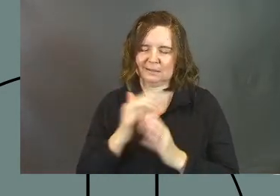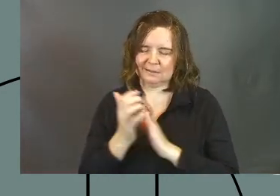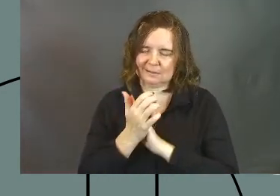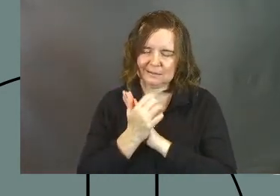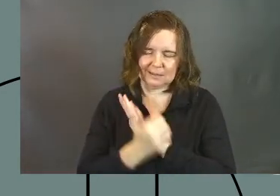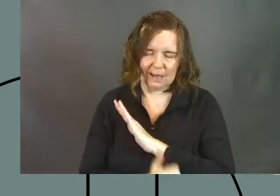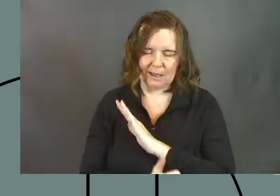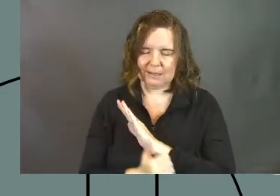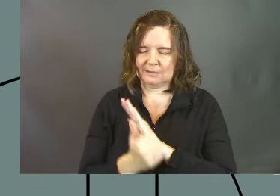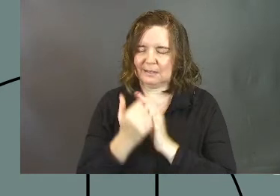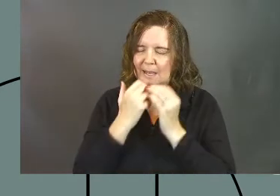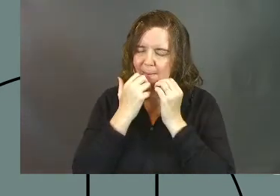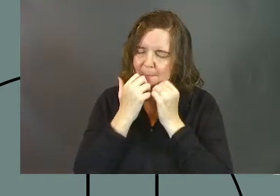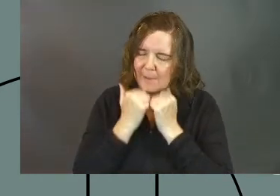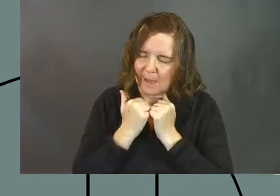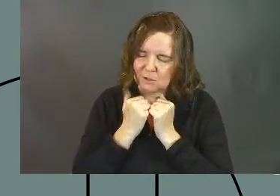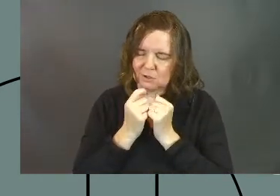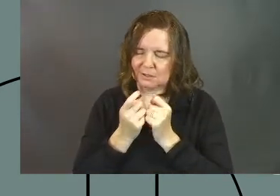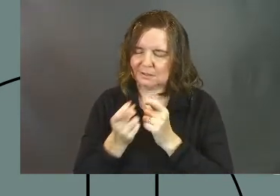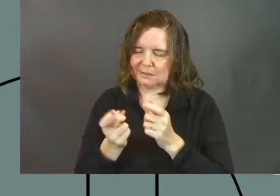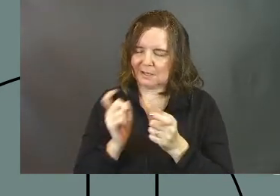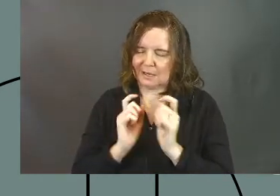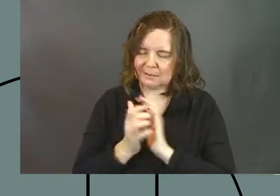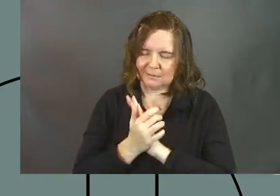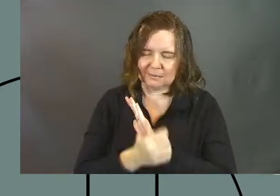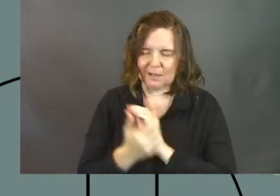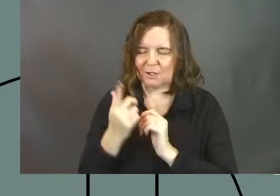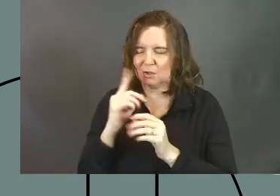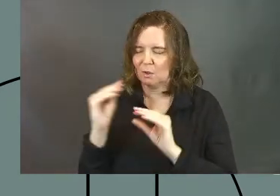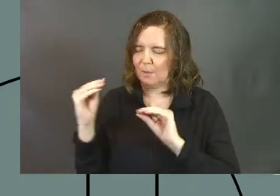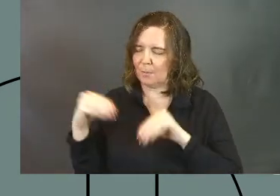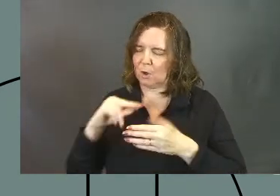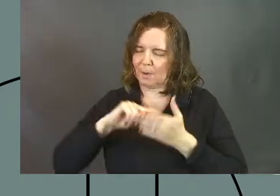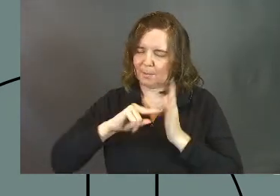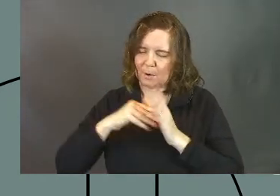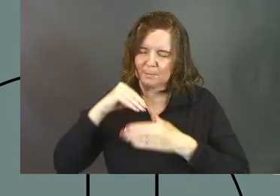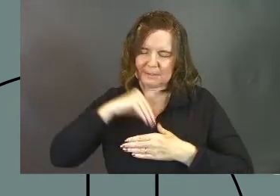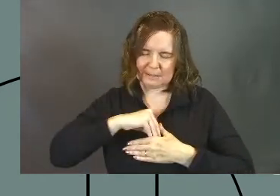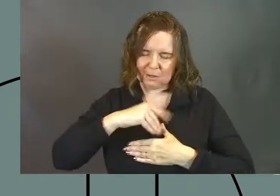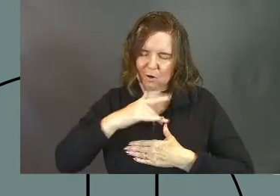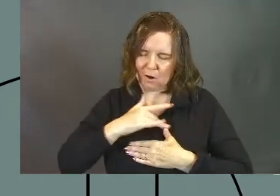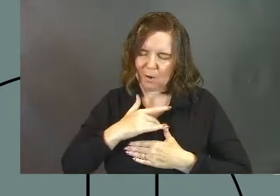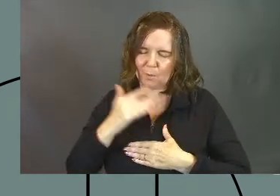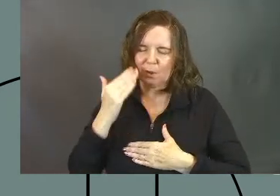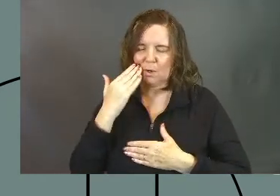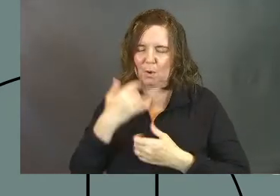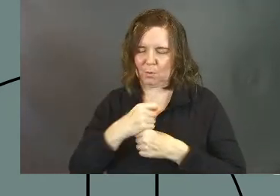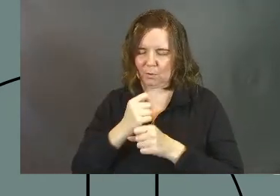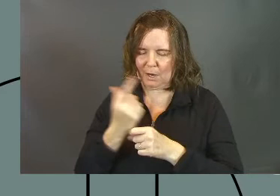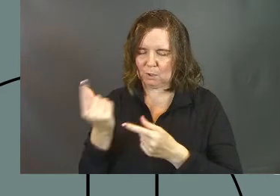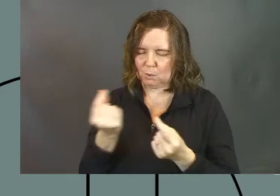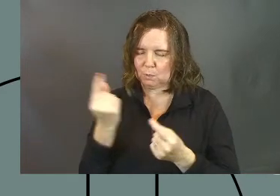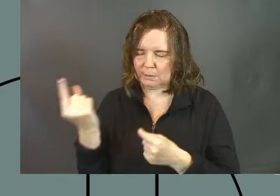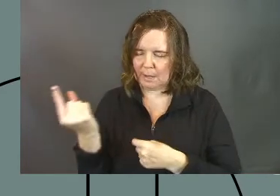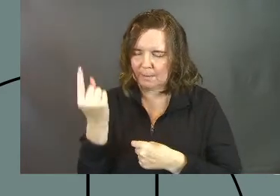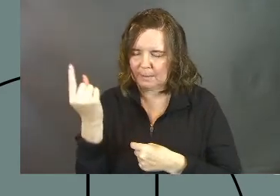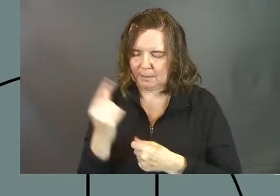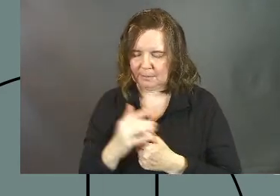talents and passions and gifts. And God, you've put purpose in our hearts. God, we know we're created to do